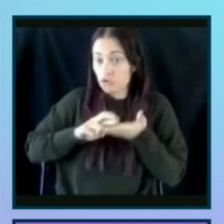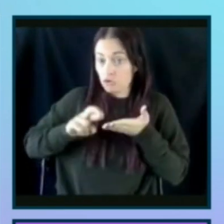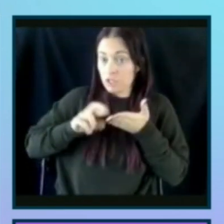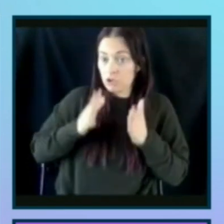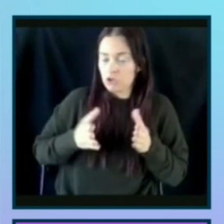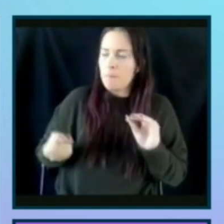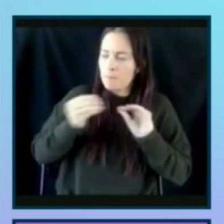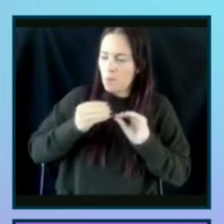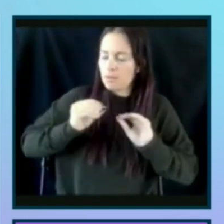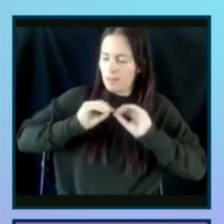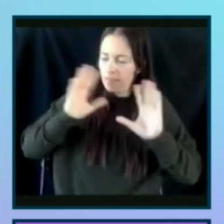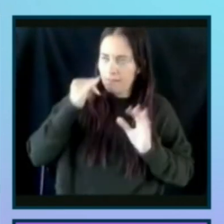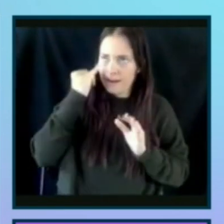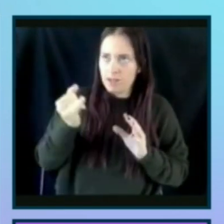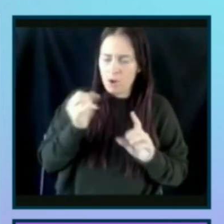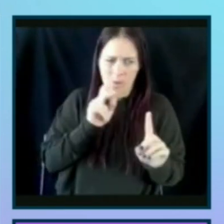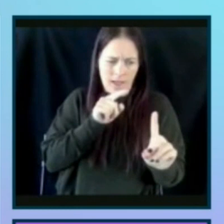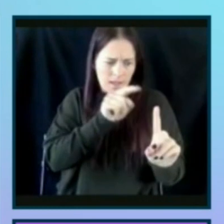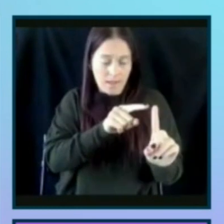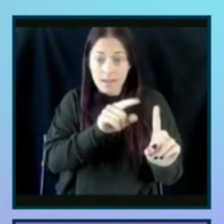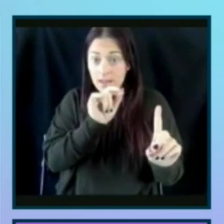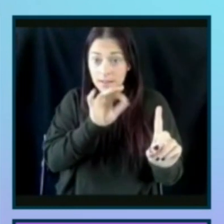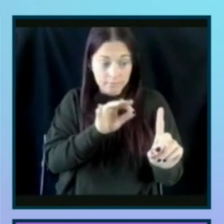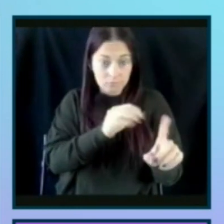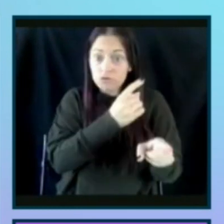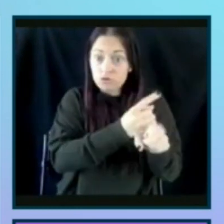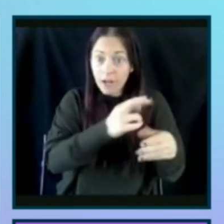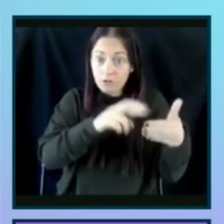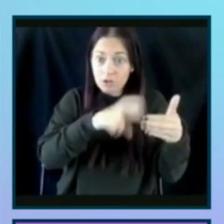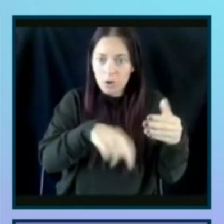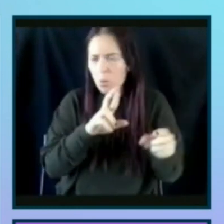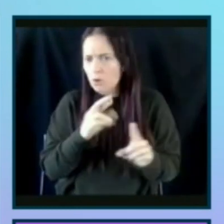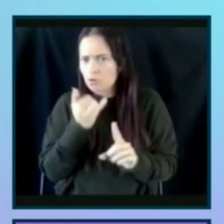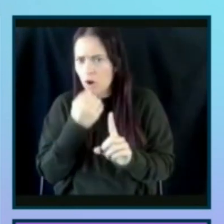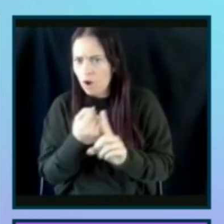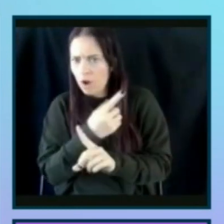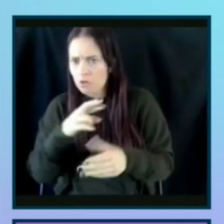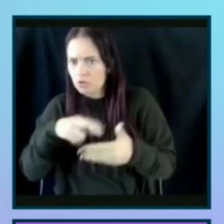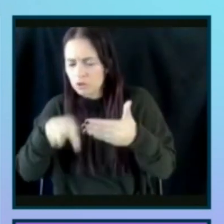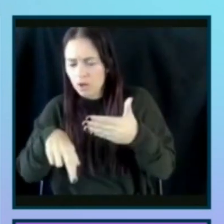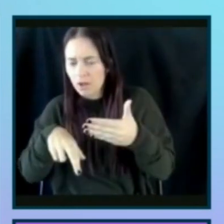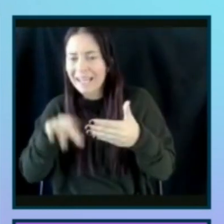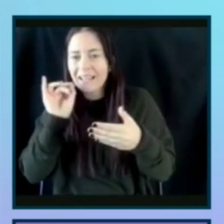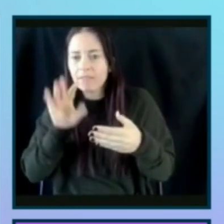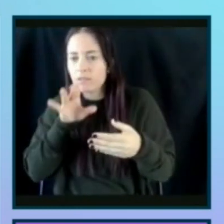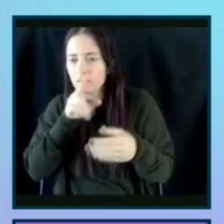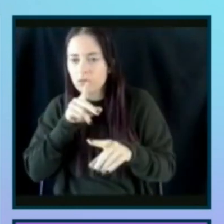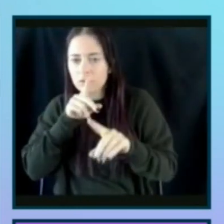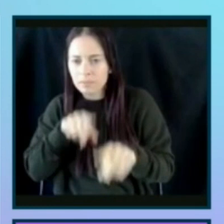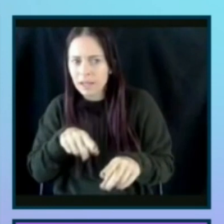not only whether something went right or wrong, but why might it have gone well or